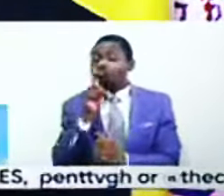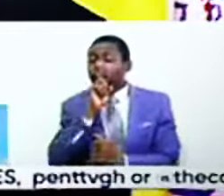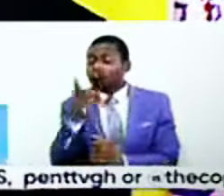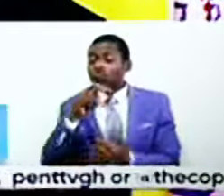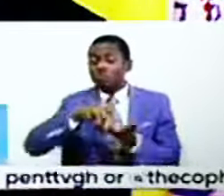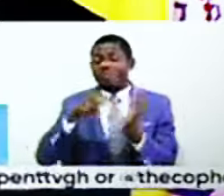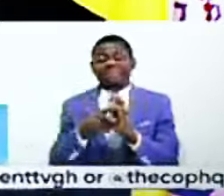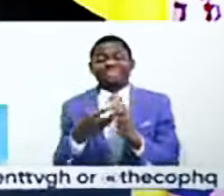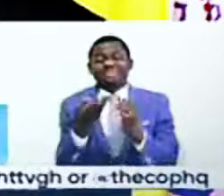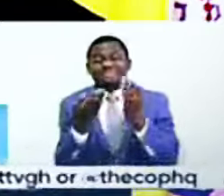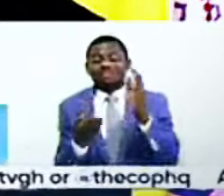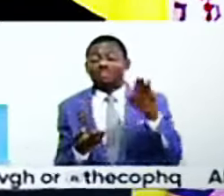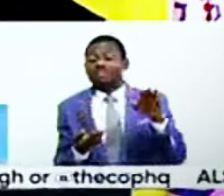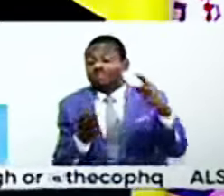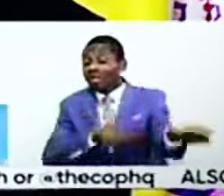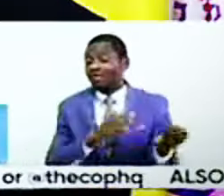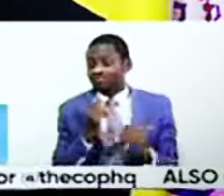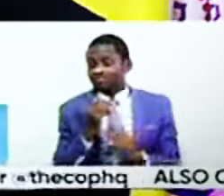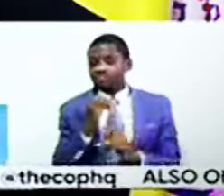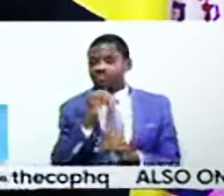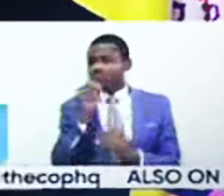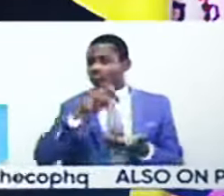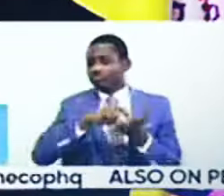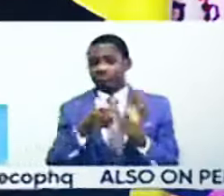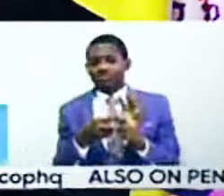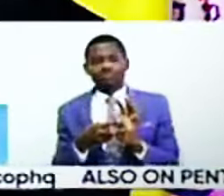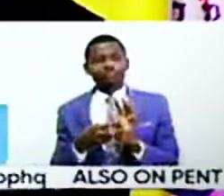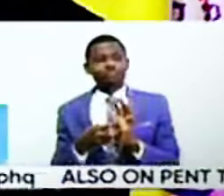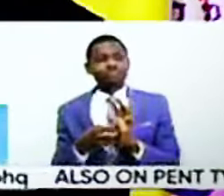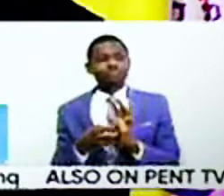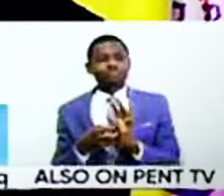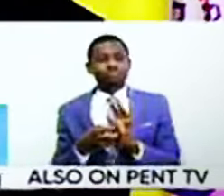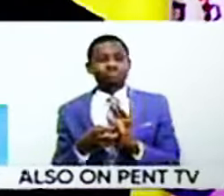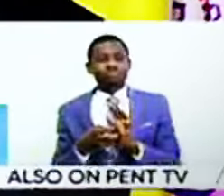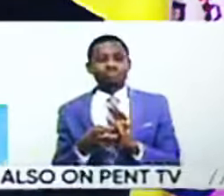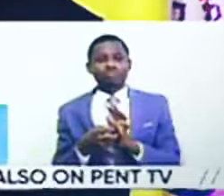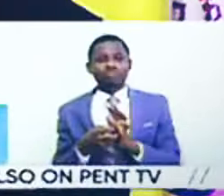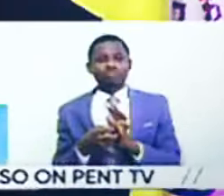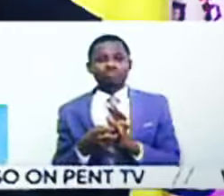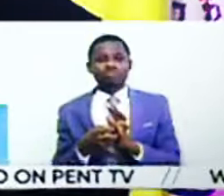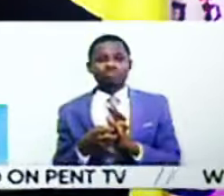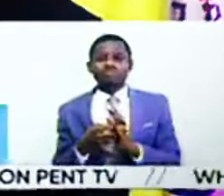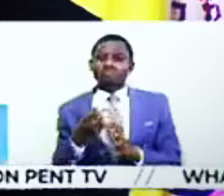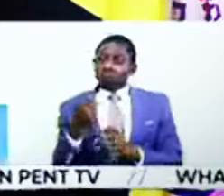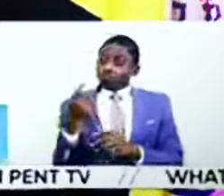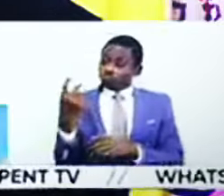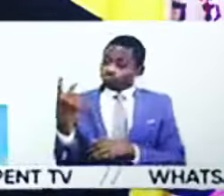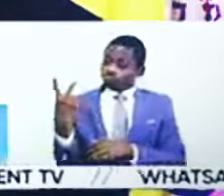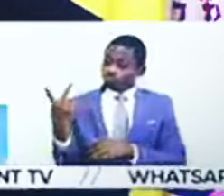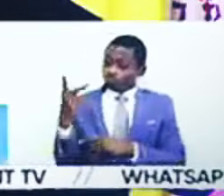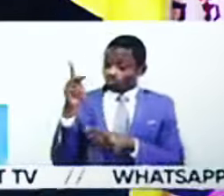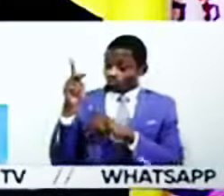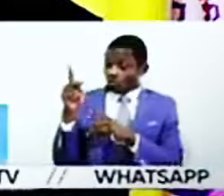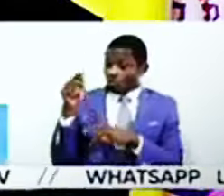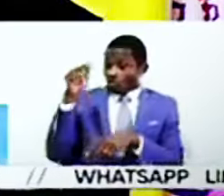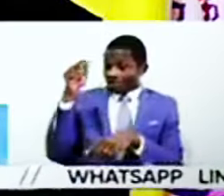You see, these two people were crucified on the cross together with